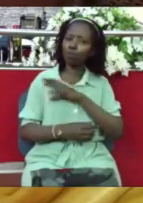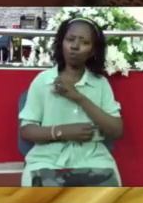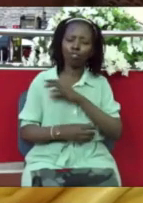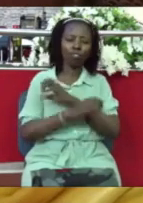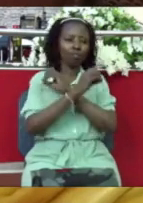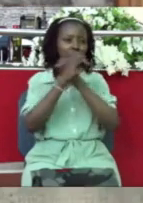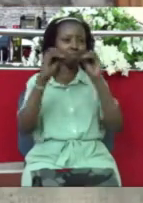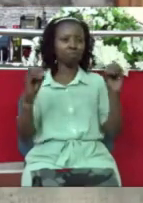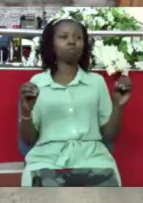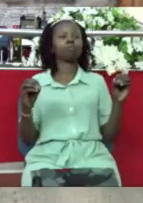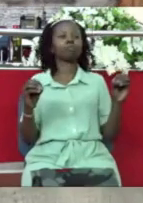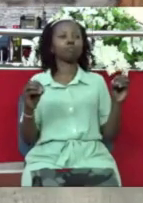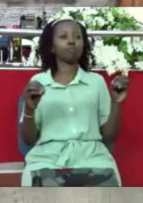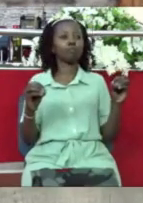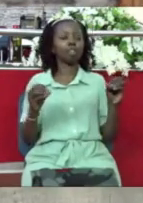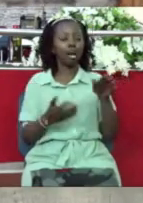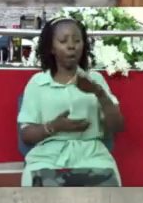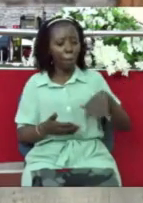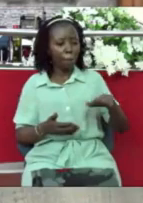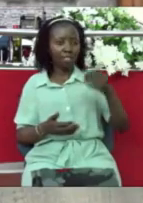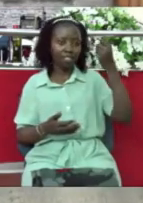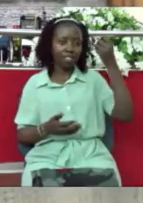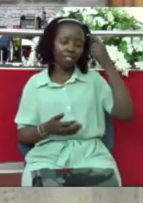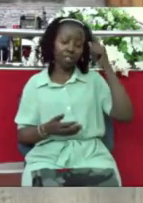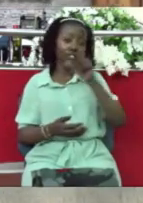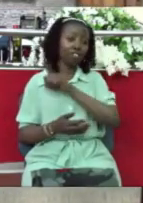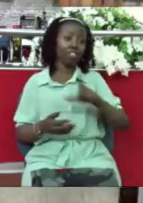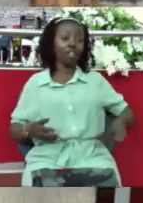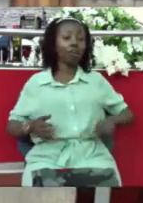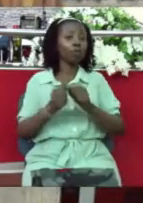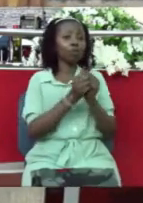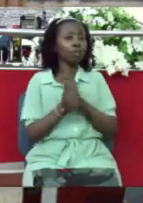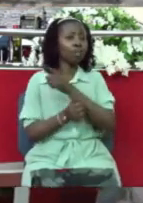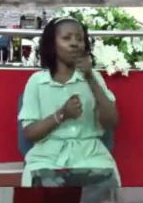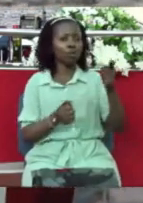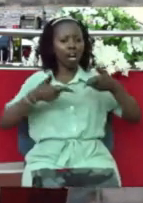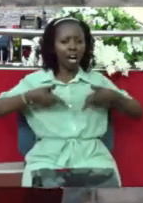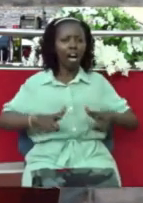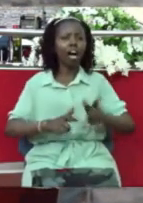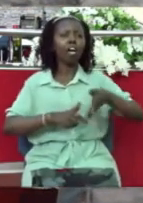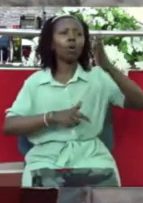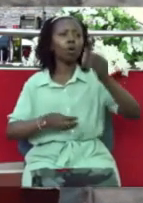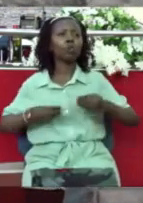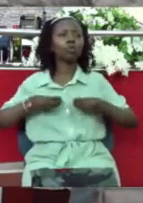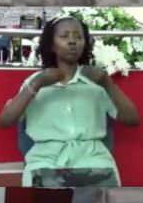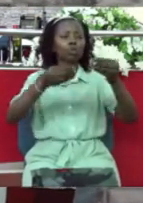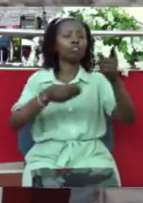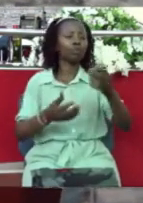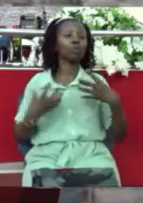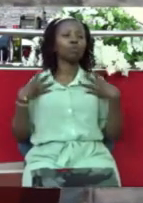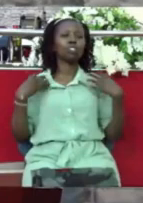not. The presence of the Lord is with you. Allow him to give you strength in